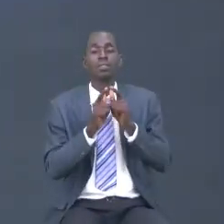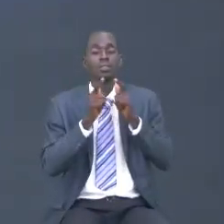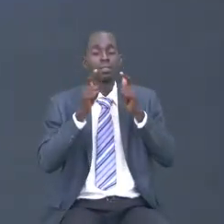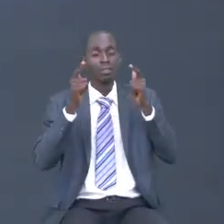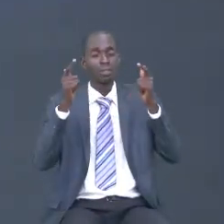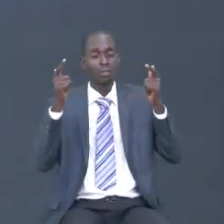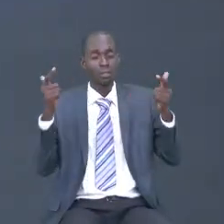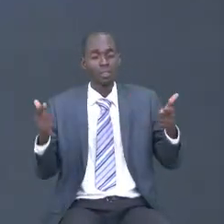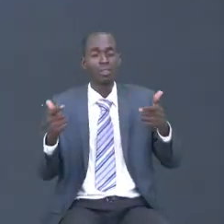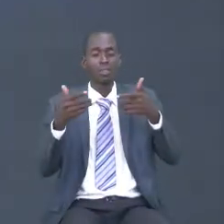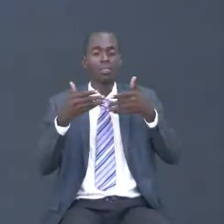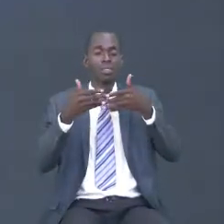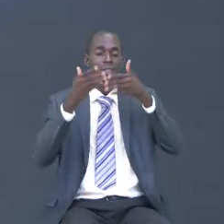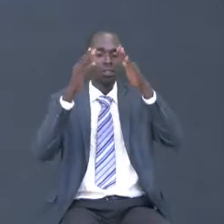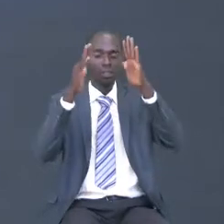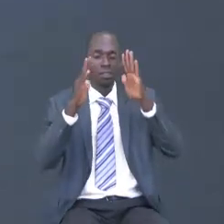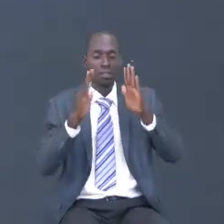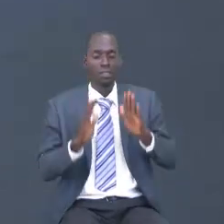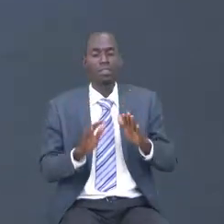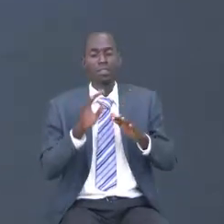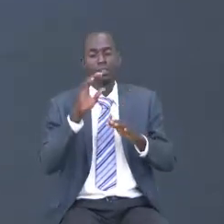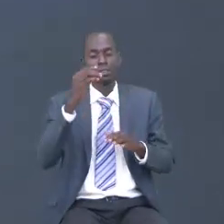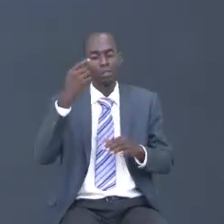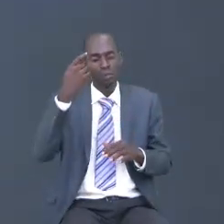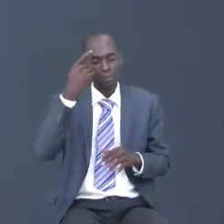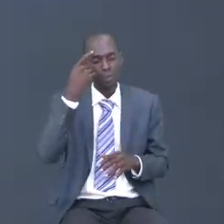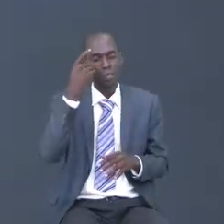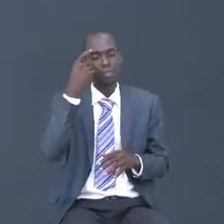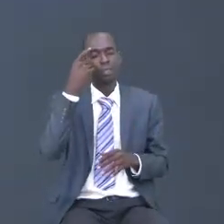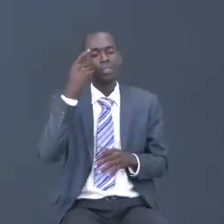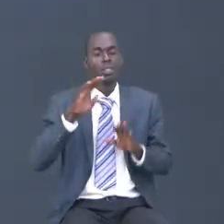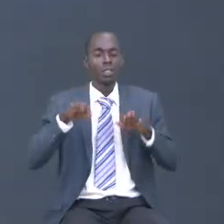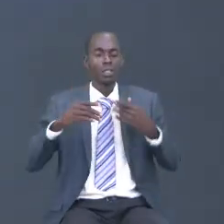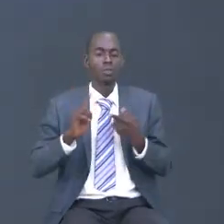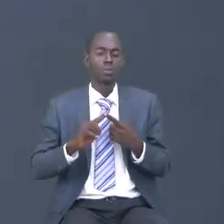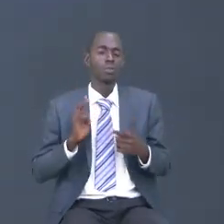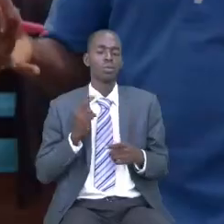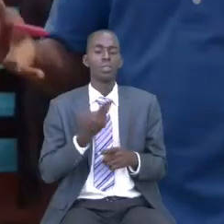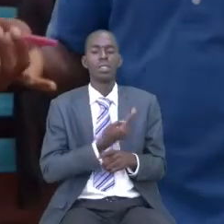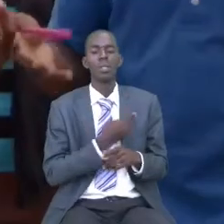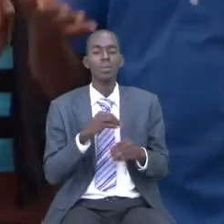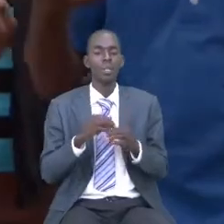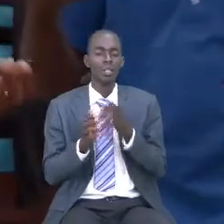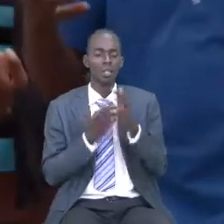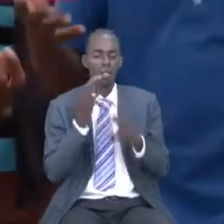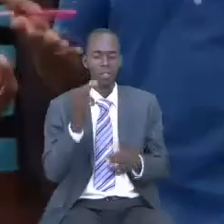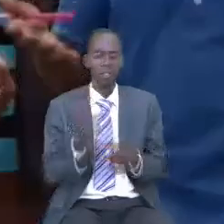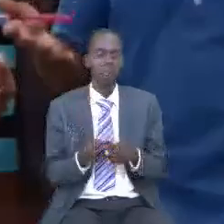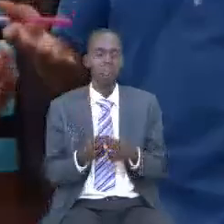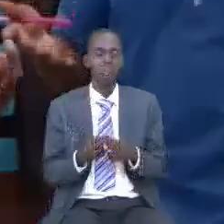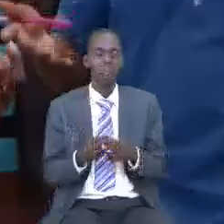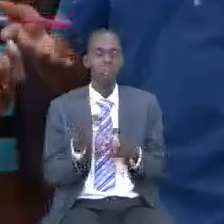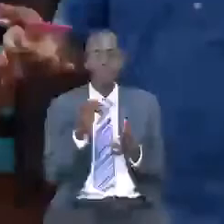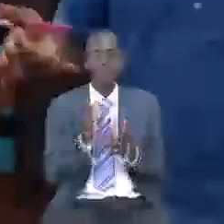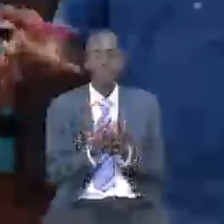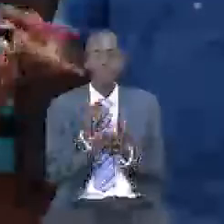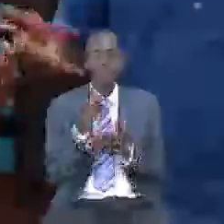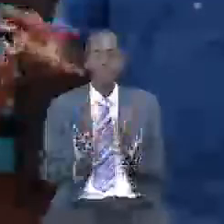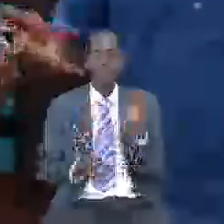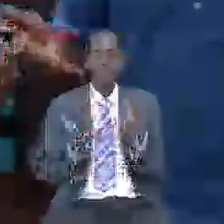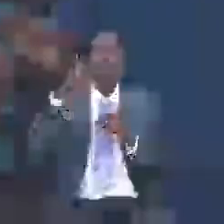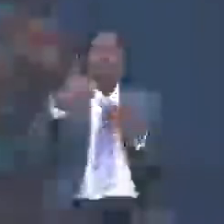extraordinary pace-setting mindset, grant unto everyone that what you've